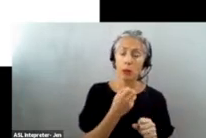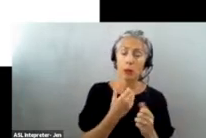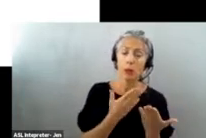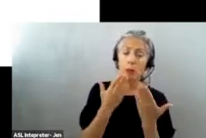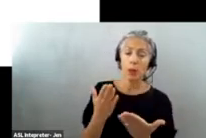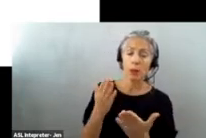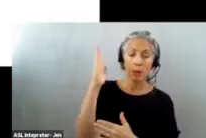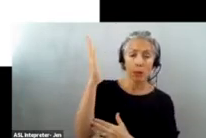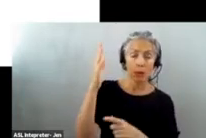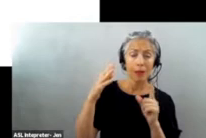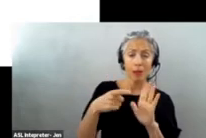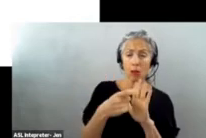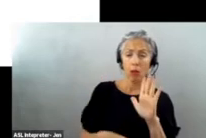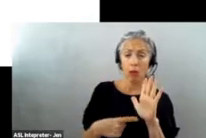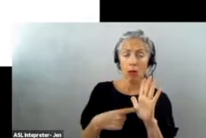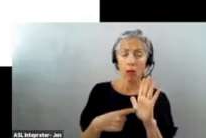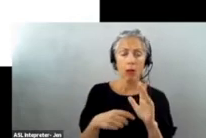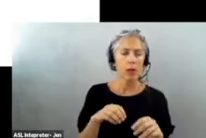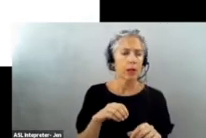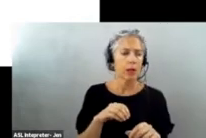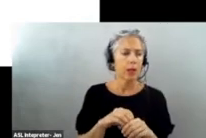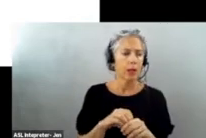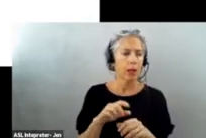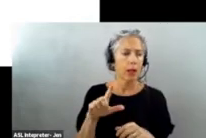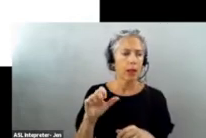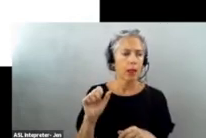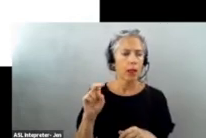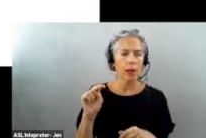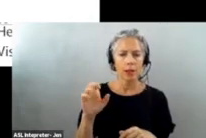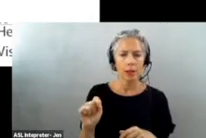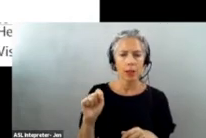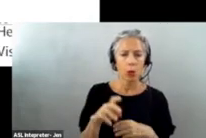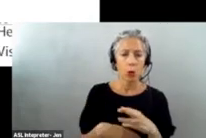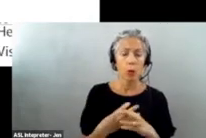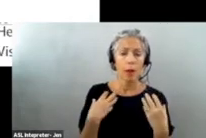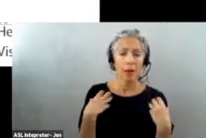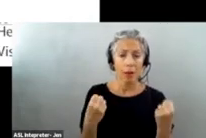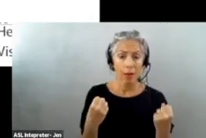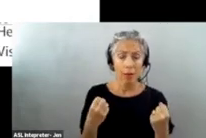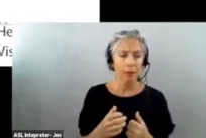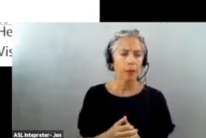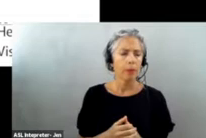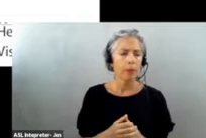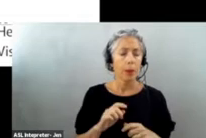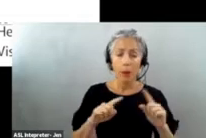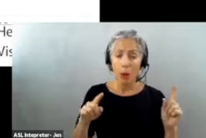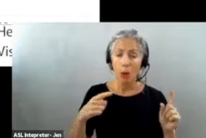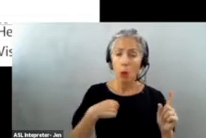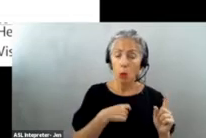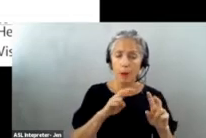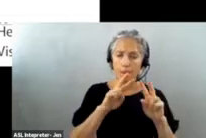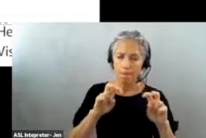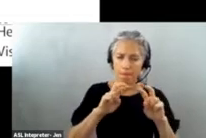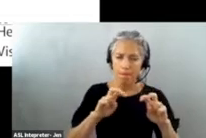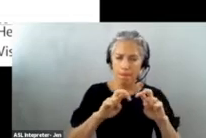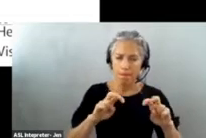this article in the Lancet Global Health. But when we look more carefully, what